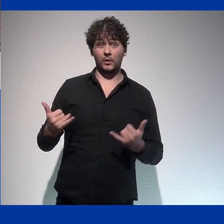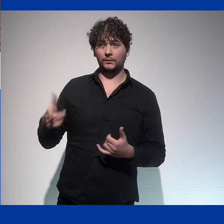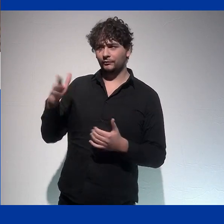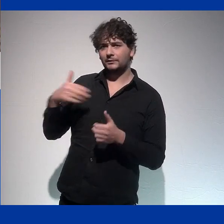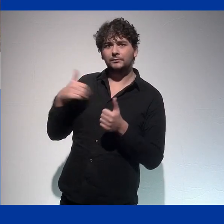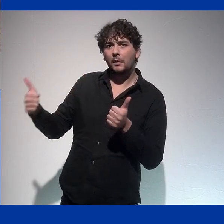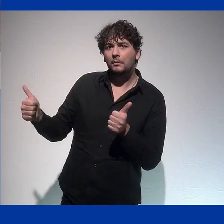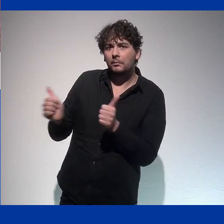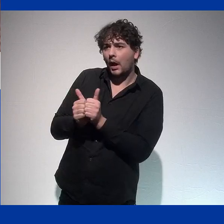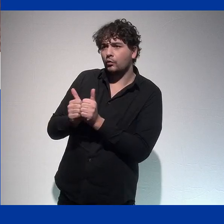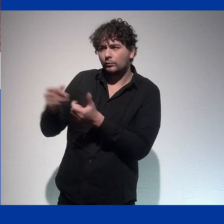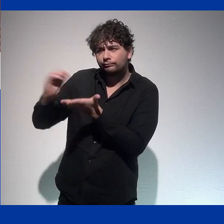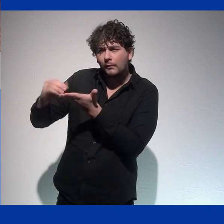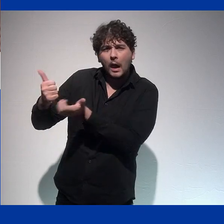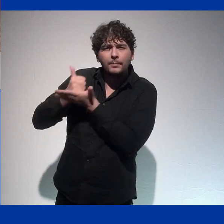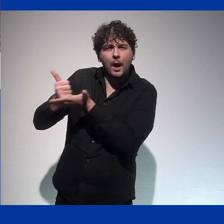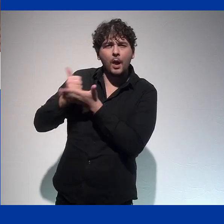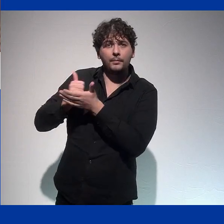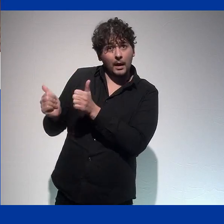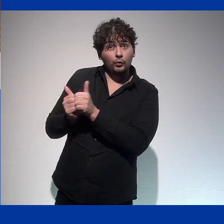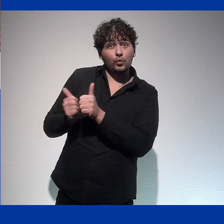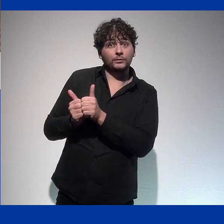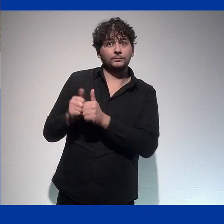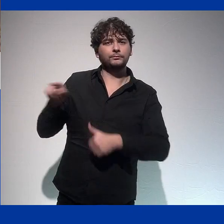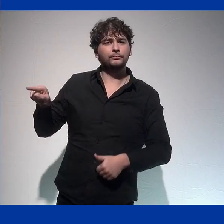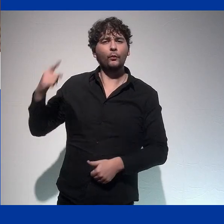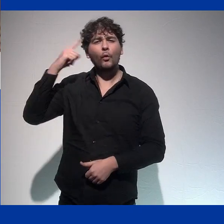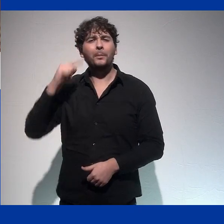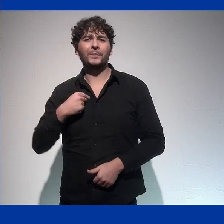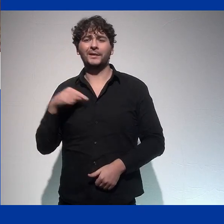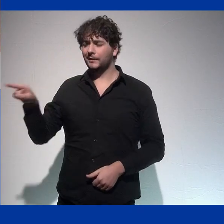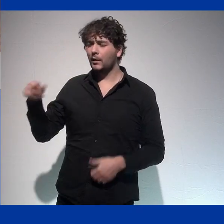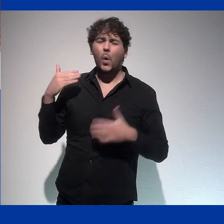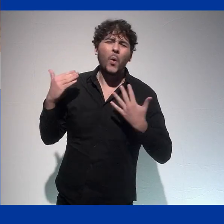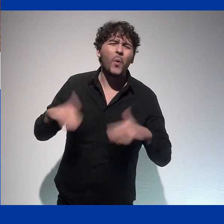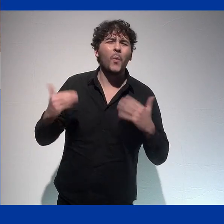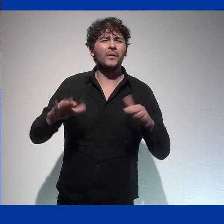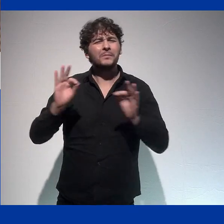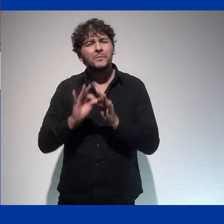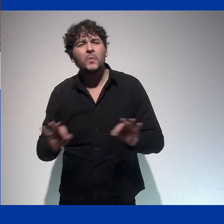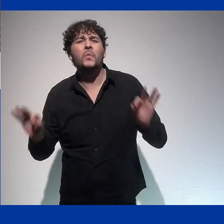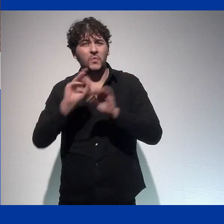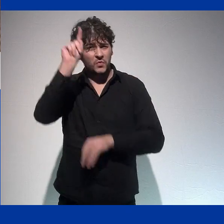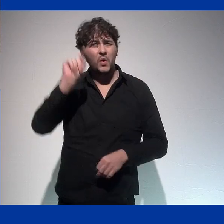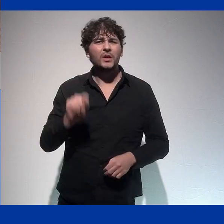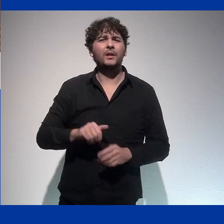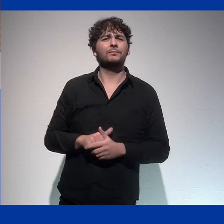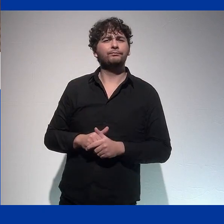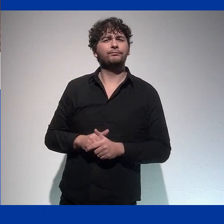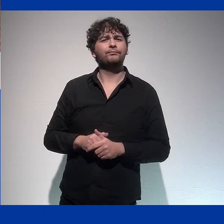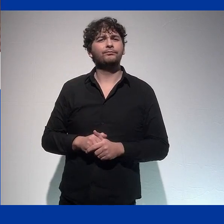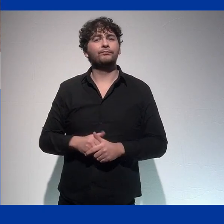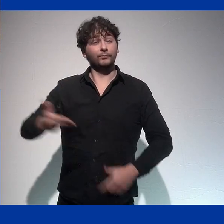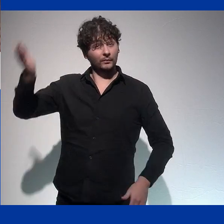Step Forward exercise that many of you know, many of you implemented throughout the years. And when I tried to implement it in a school where I was